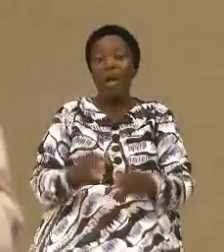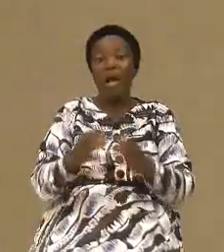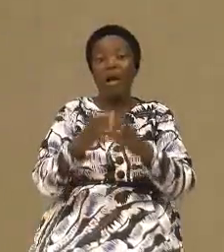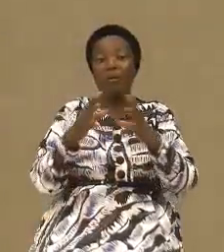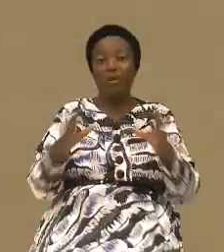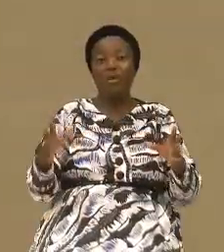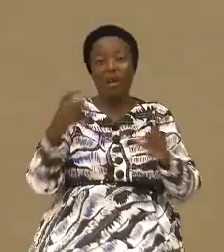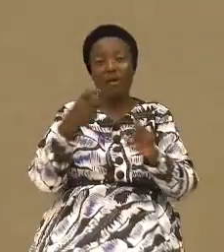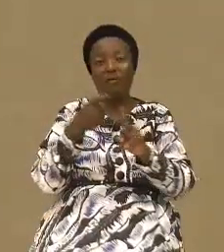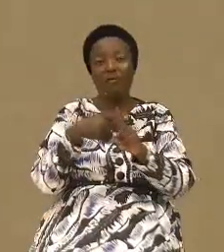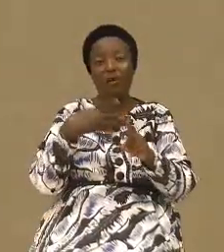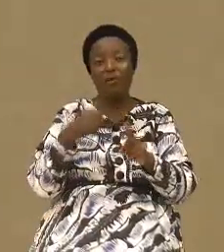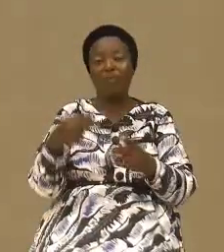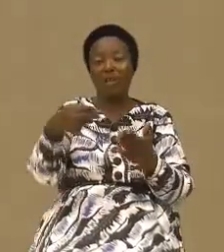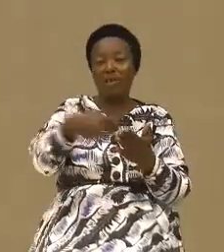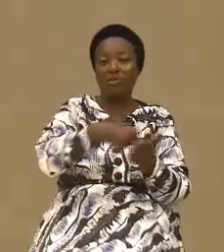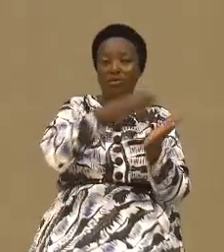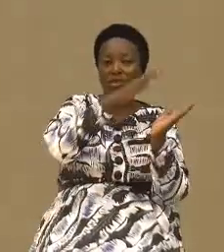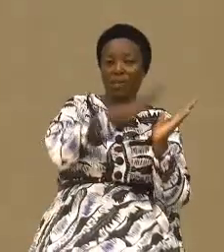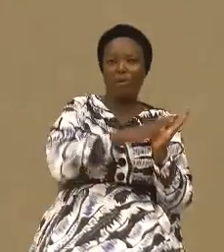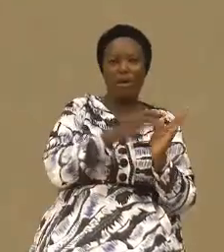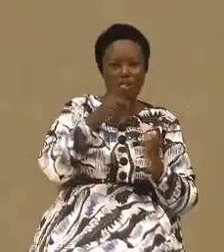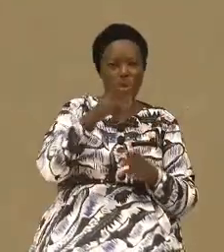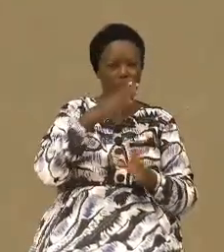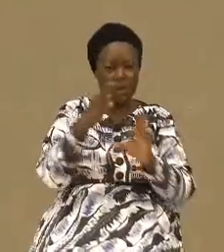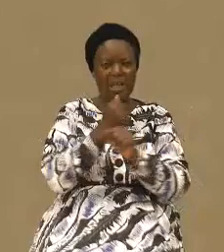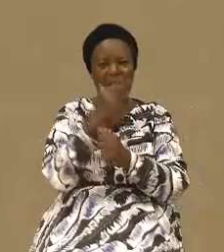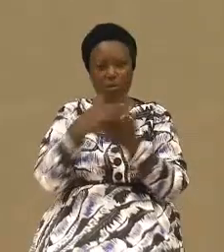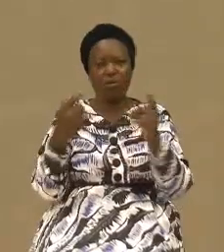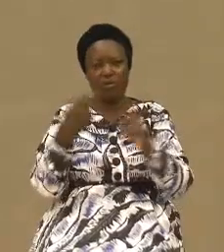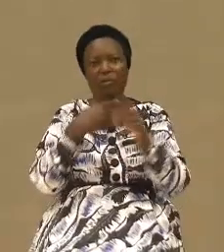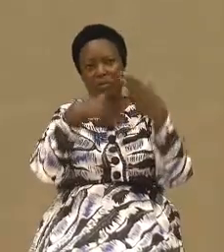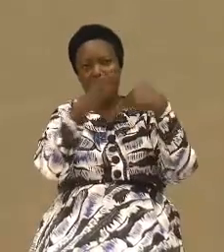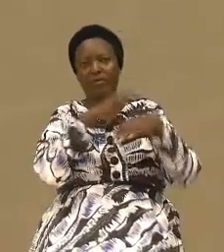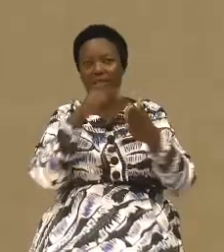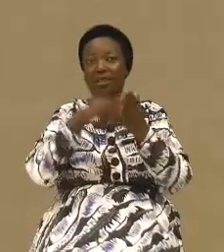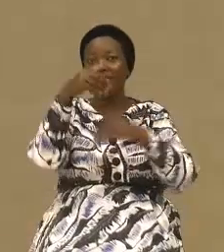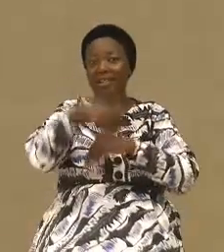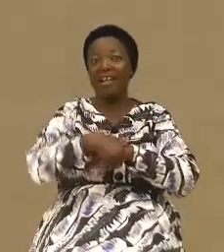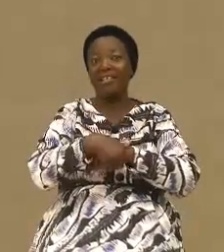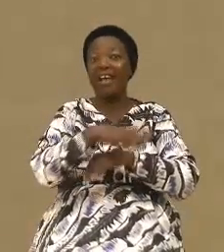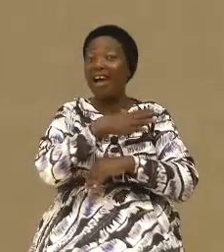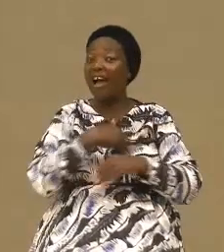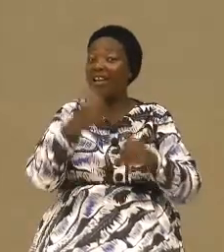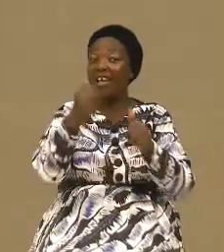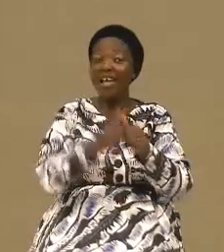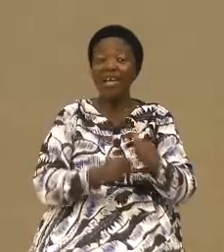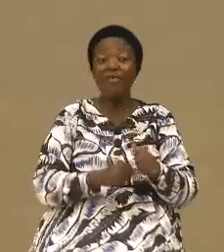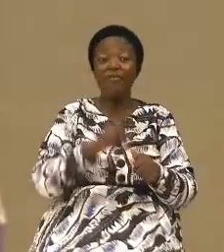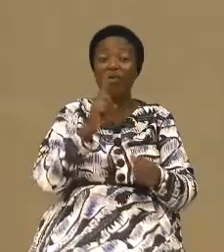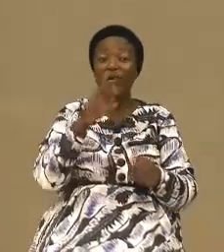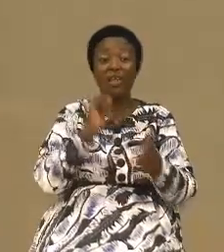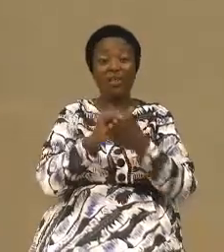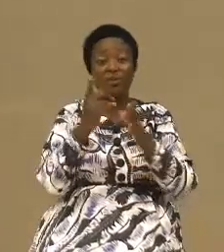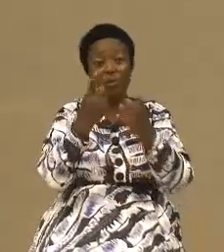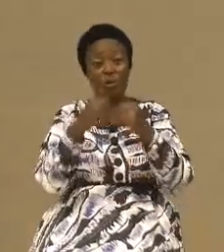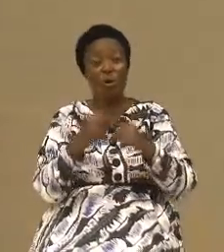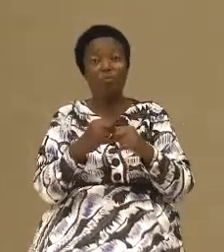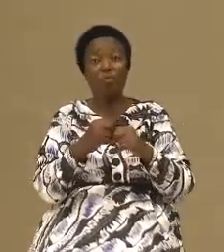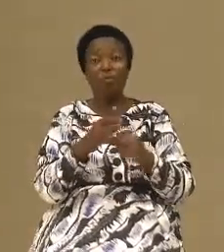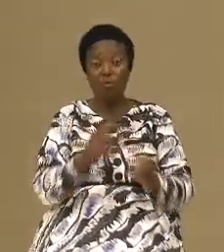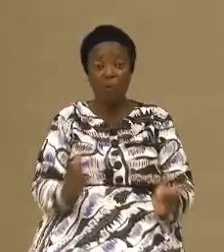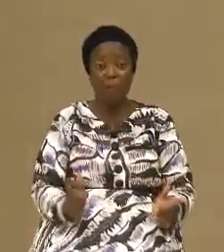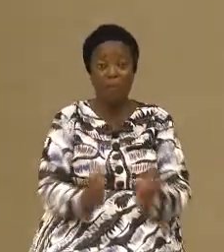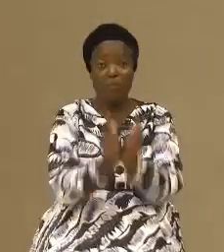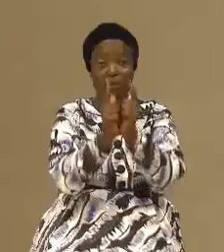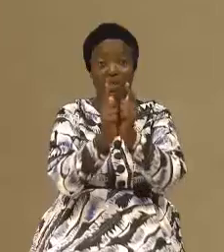You will get something from heaven tonight. And everybody you come across, even looking at you before